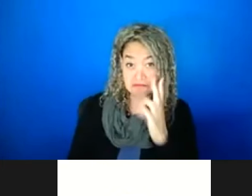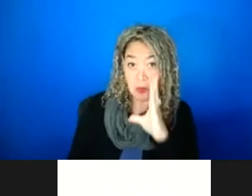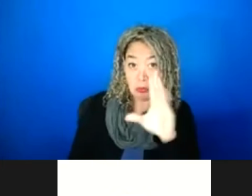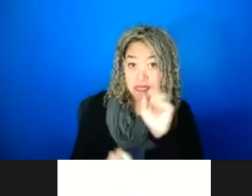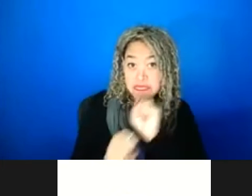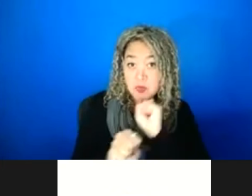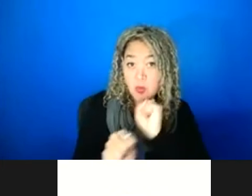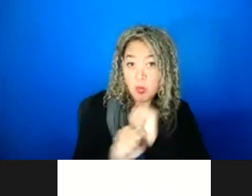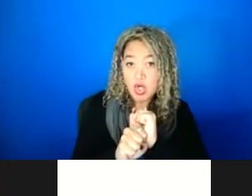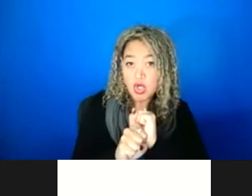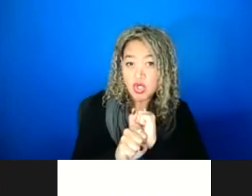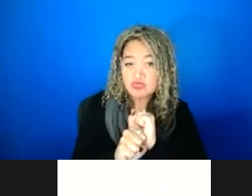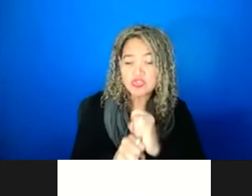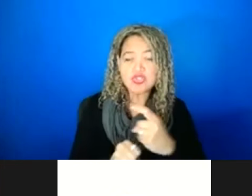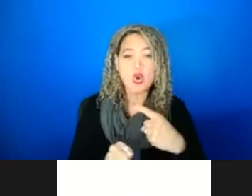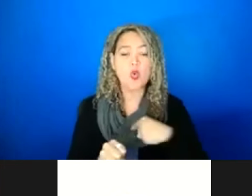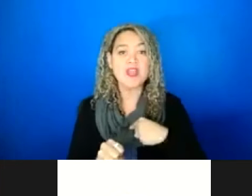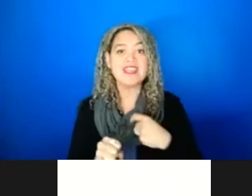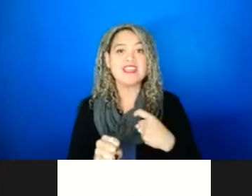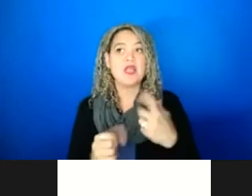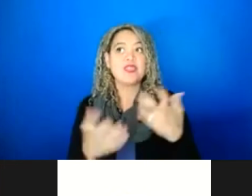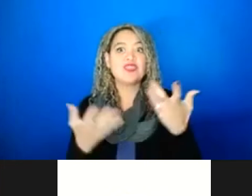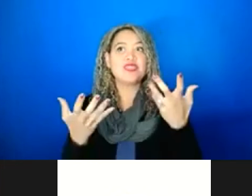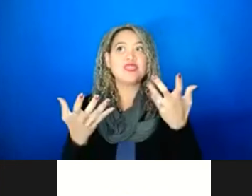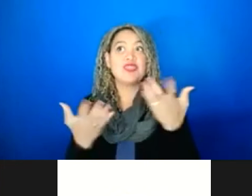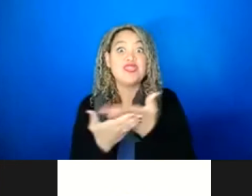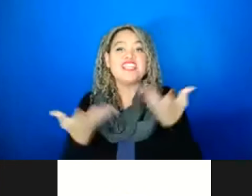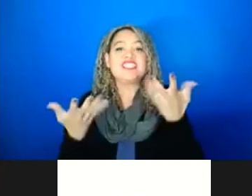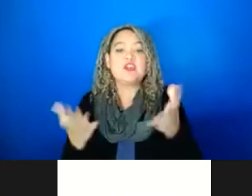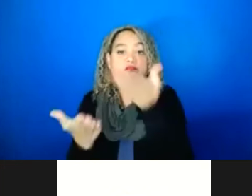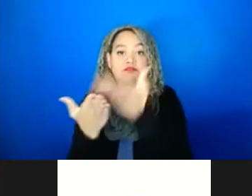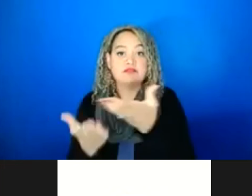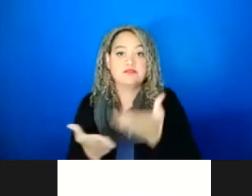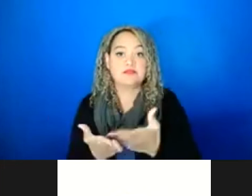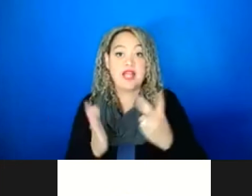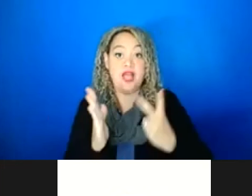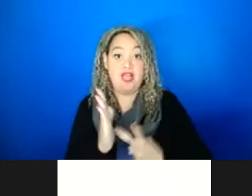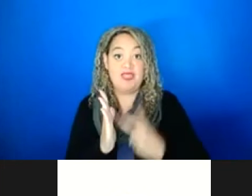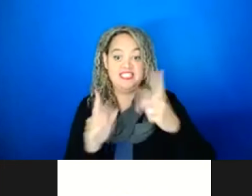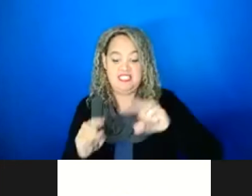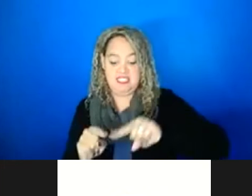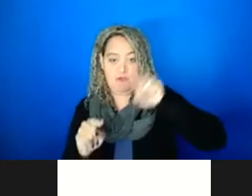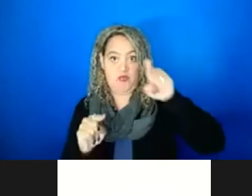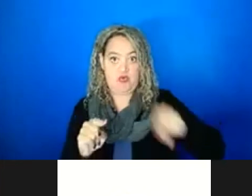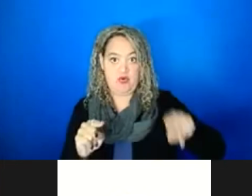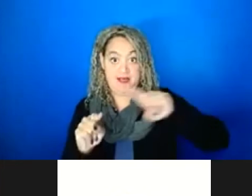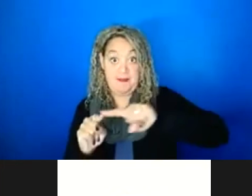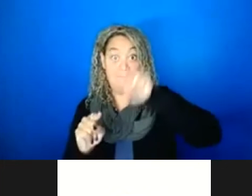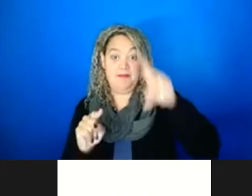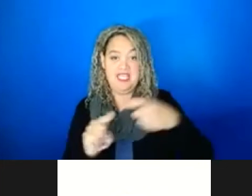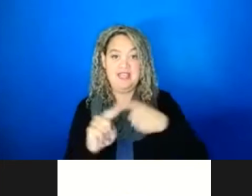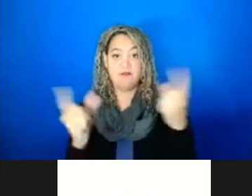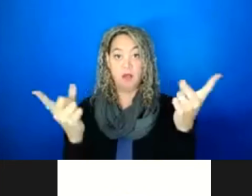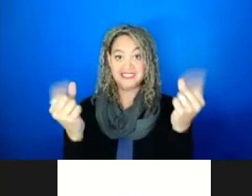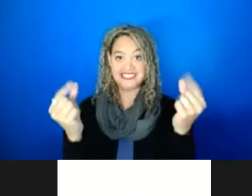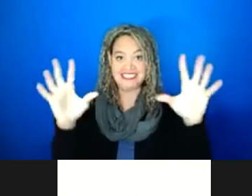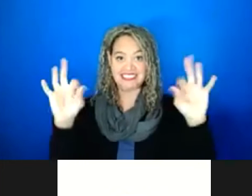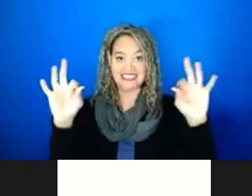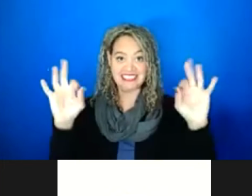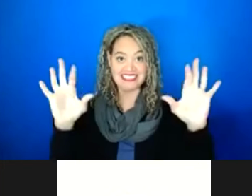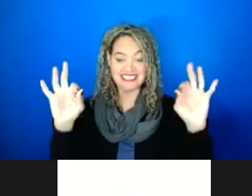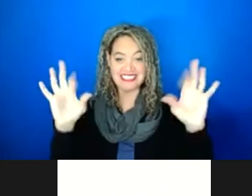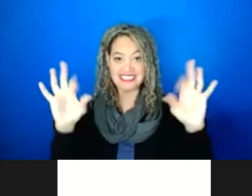for what there was already evidence for. That is the double peak from actual tapping, motor cortex.